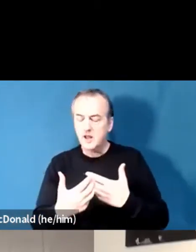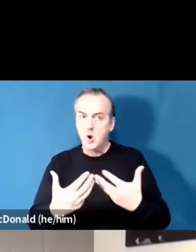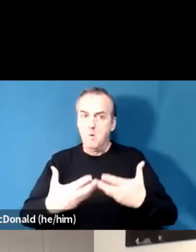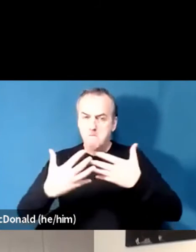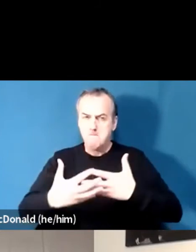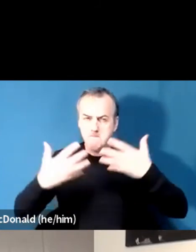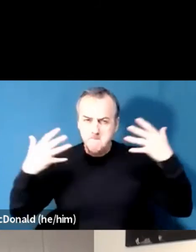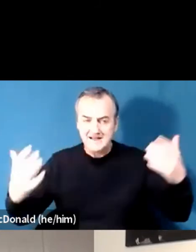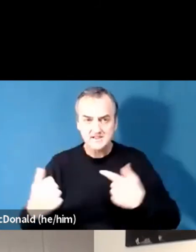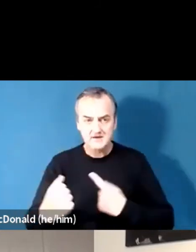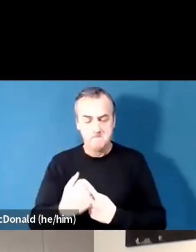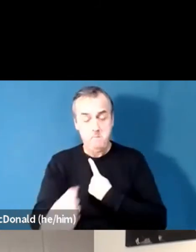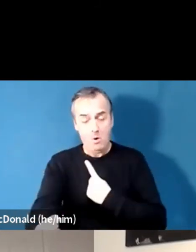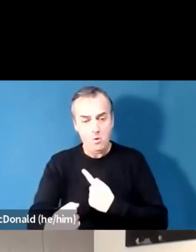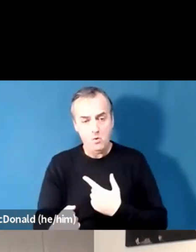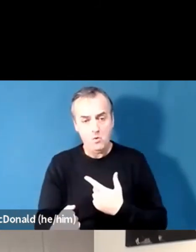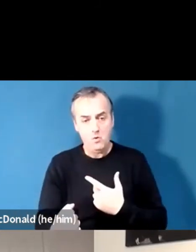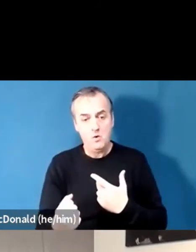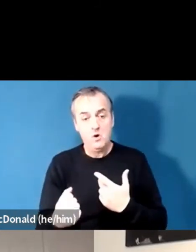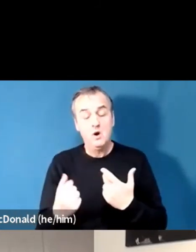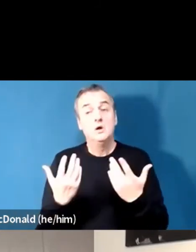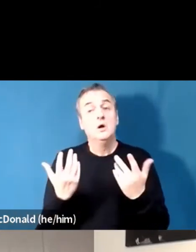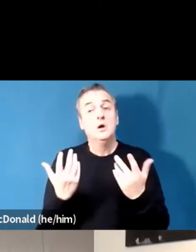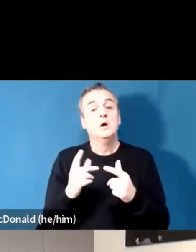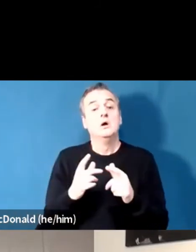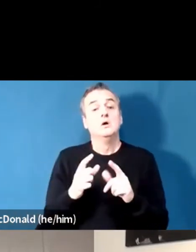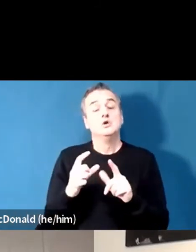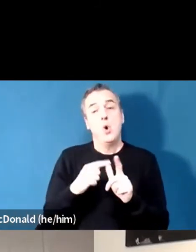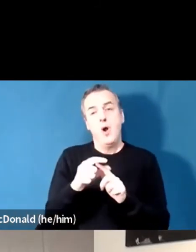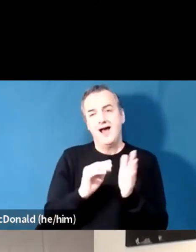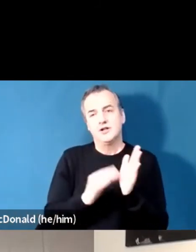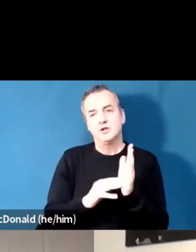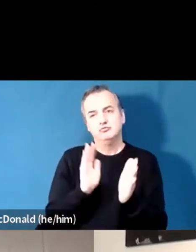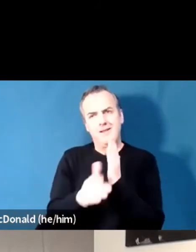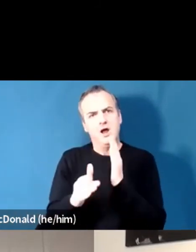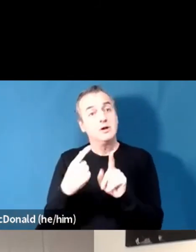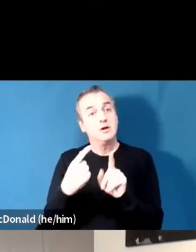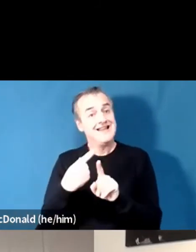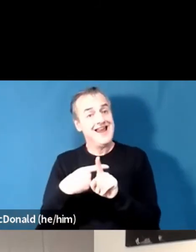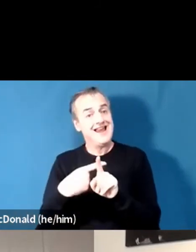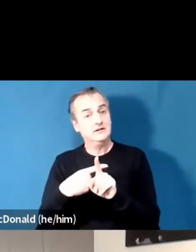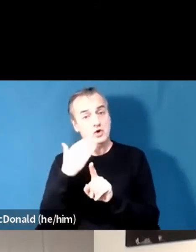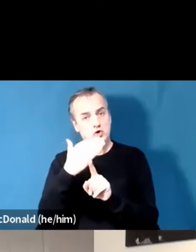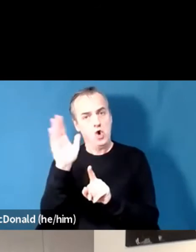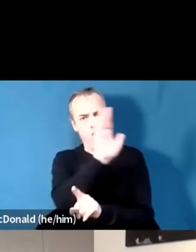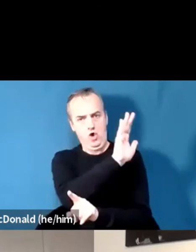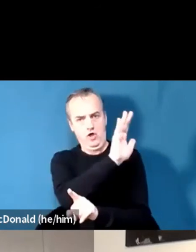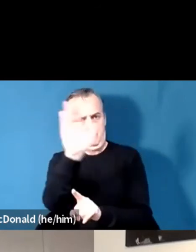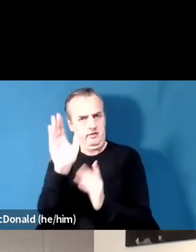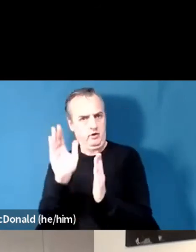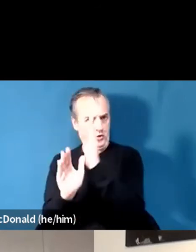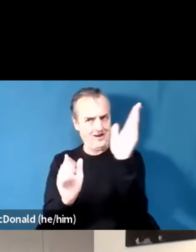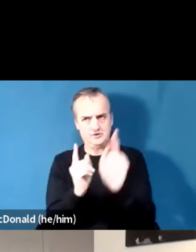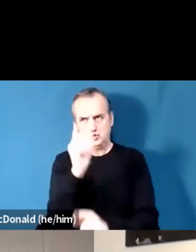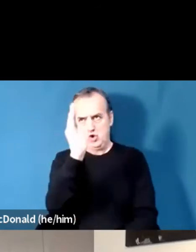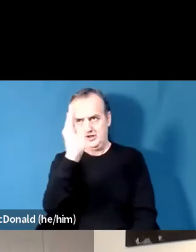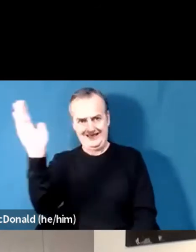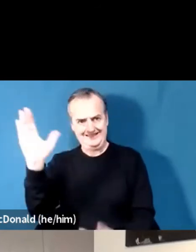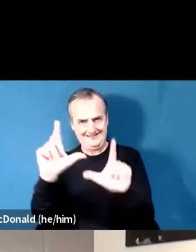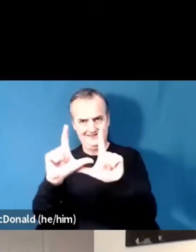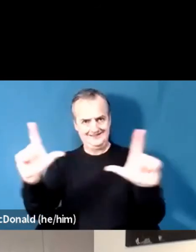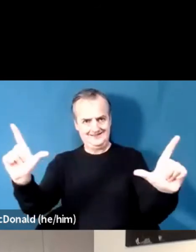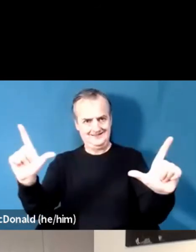not, in terms of the emphasis on the north, we're looking to support northern writers. What that doesn't mean is that you have to tell